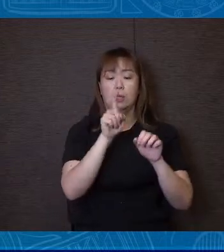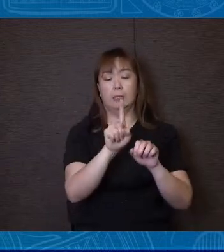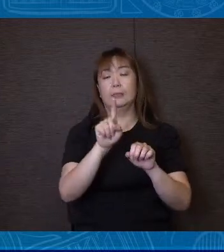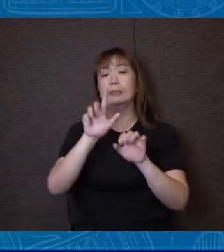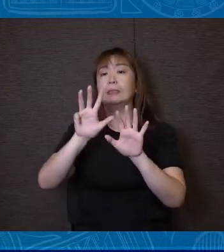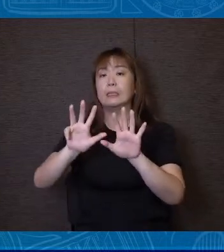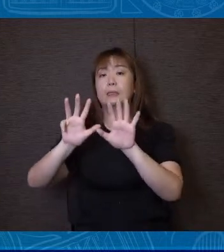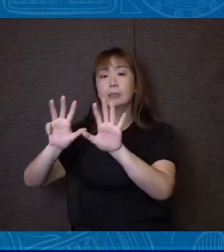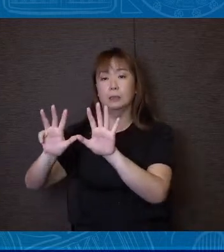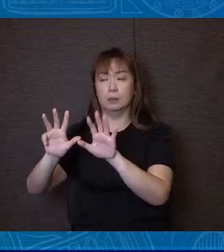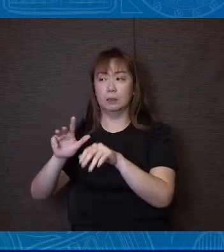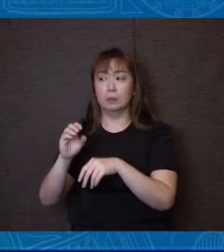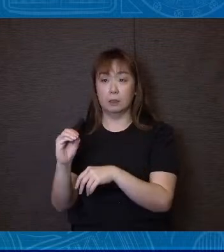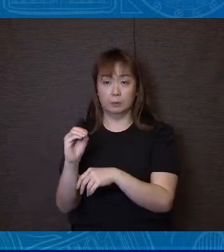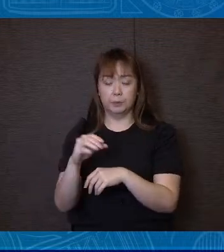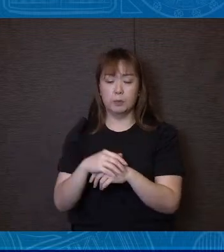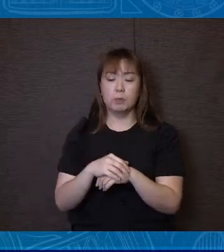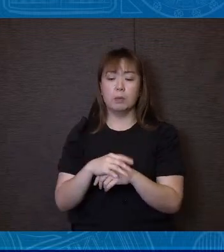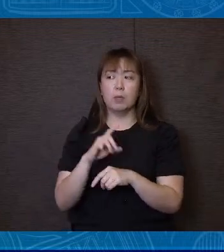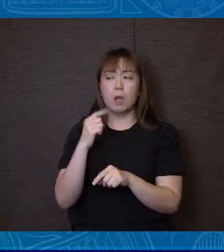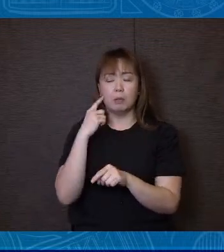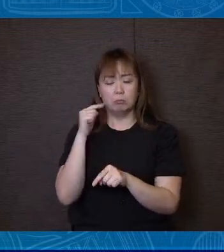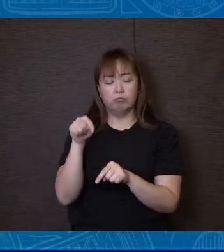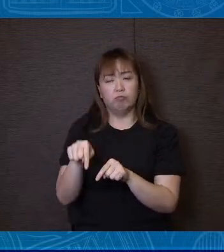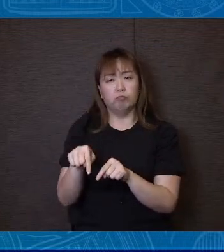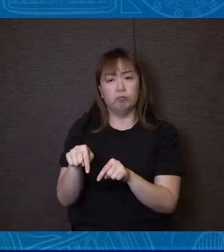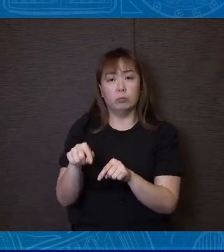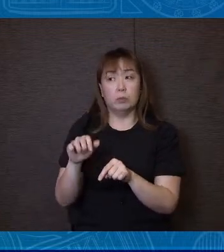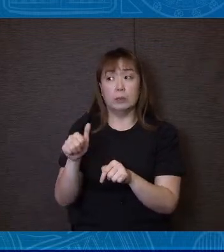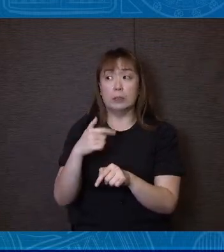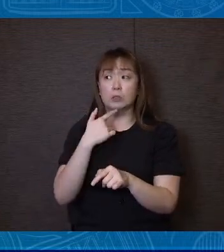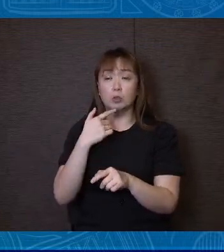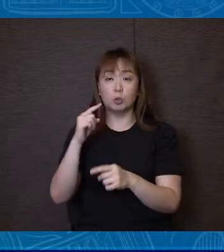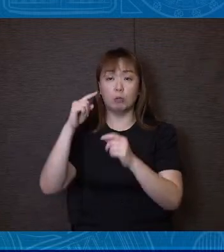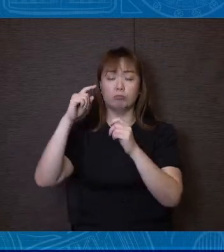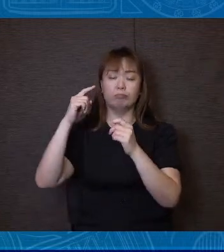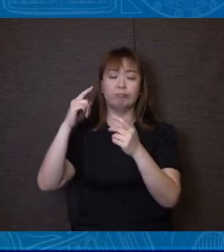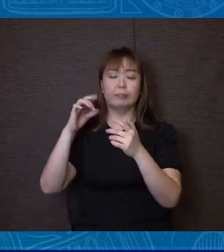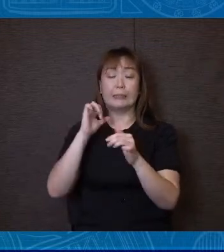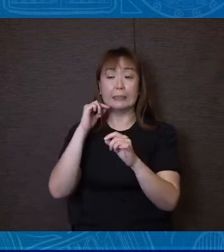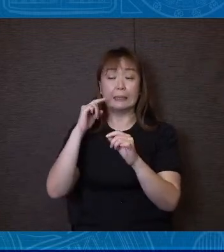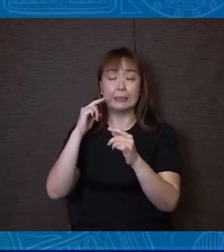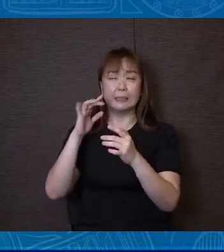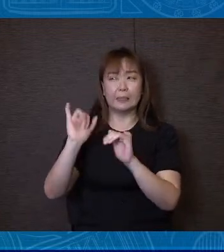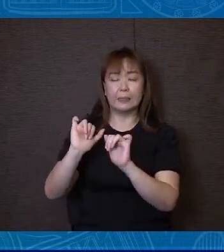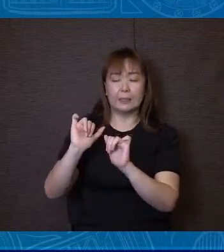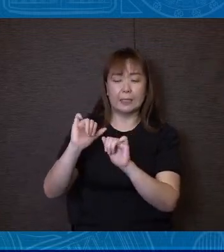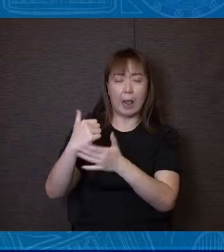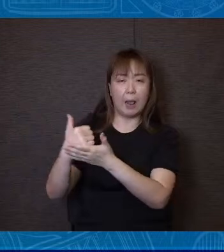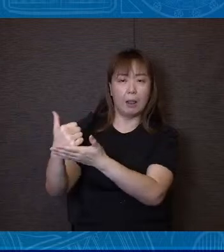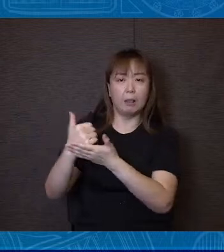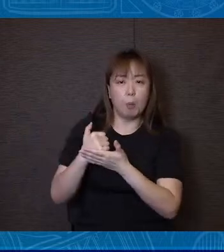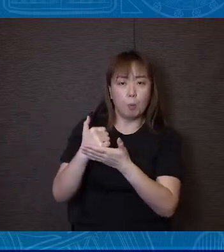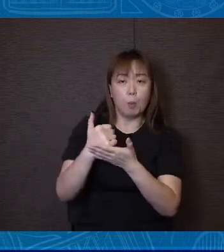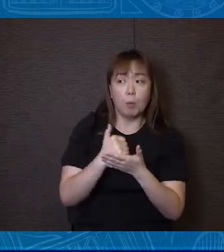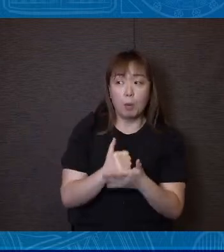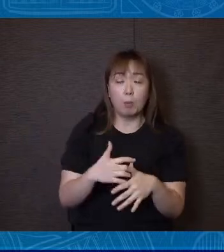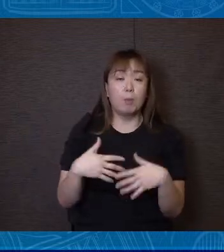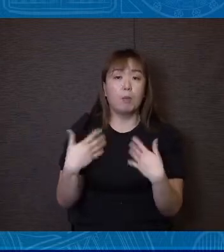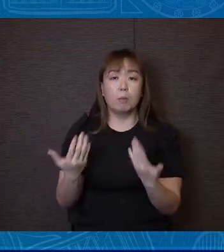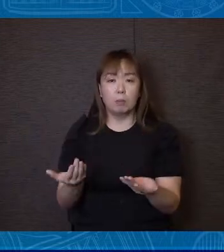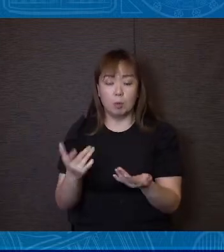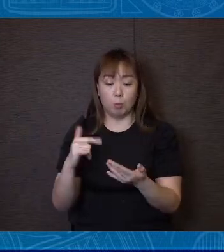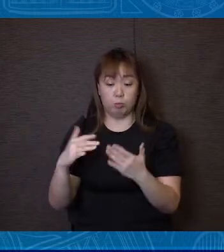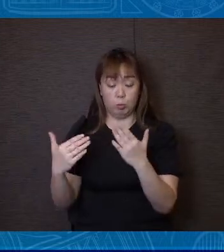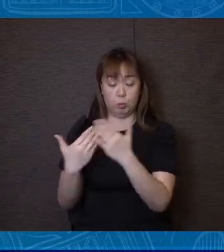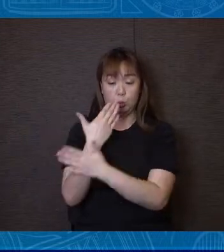great because it's tried and true. It's not it's not a satellite. It's not as exciting, but it is very useful. And we have now some new